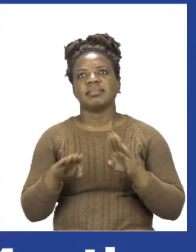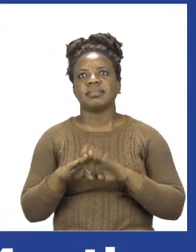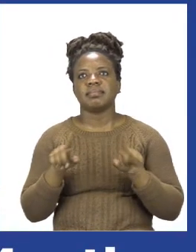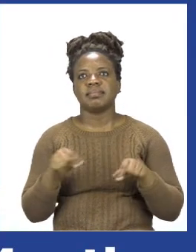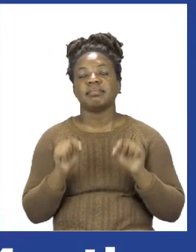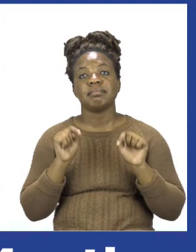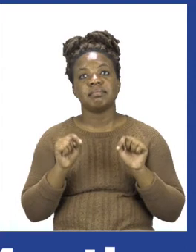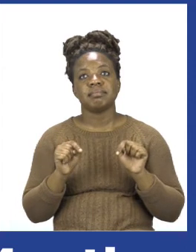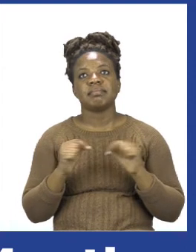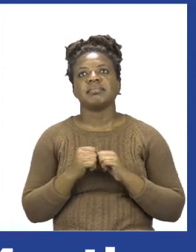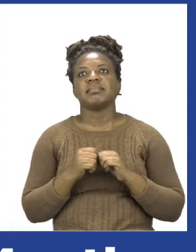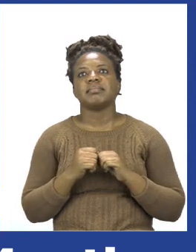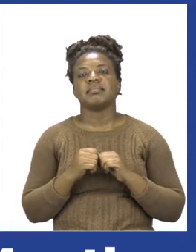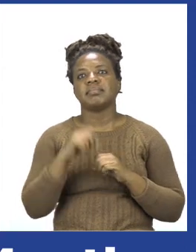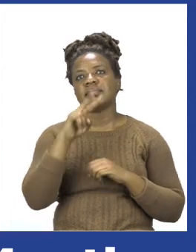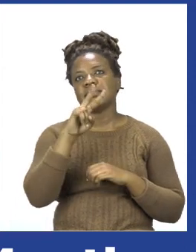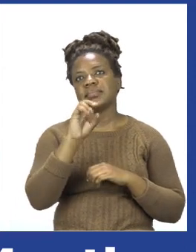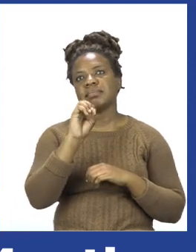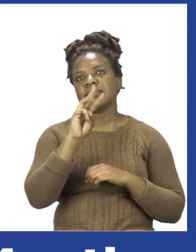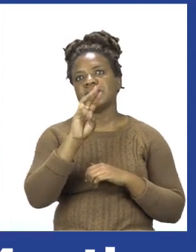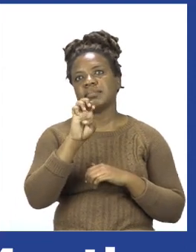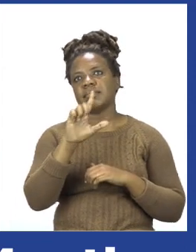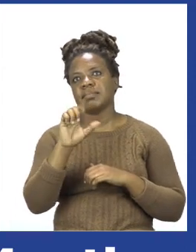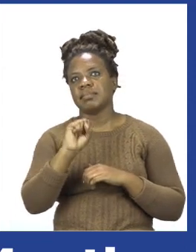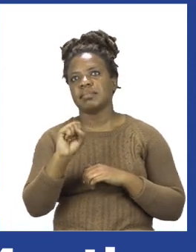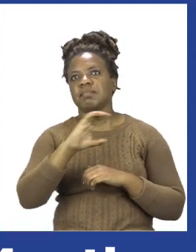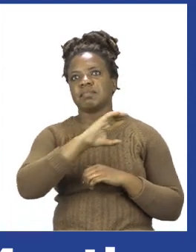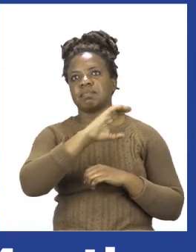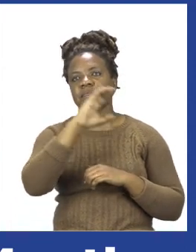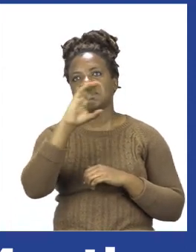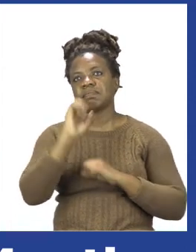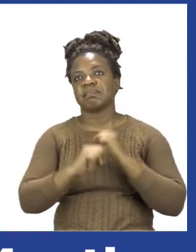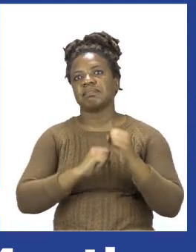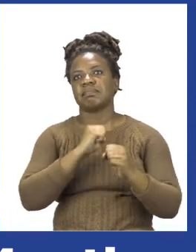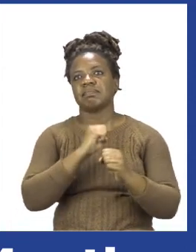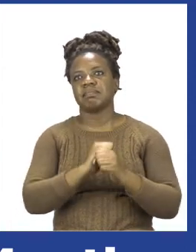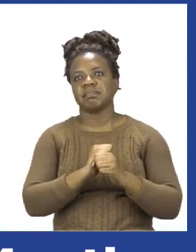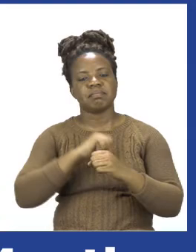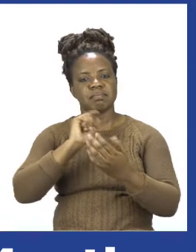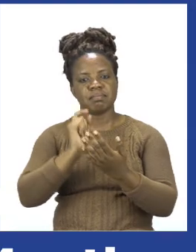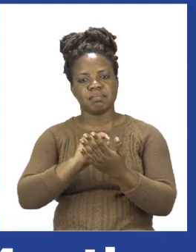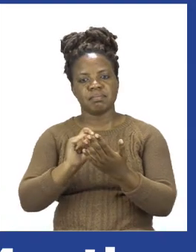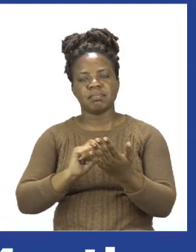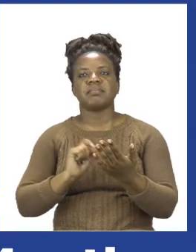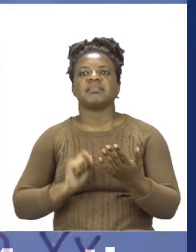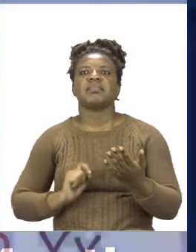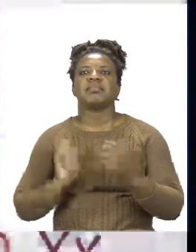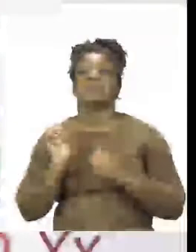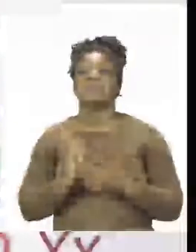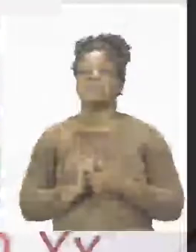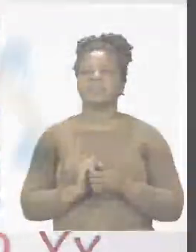today's lesson, we are going to be doing vowels, months of the year, and creative